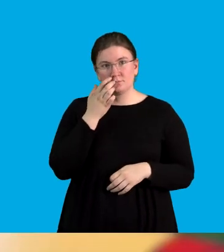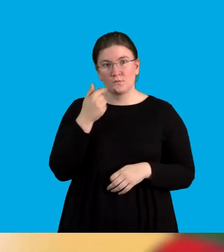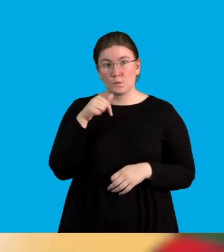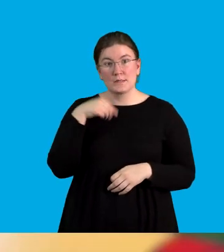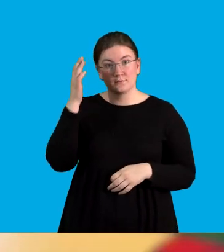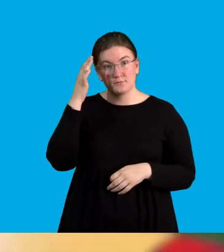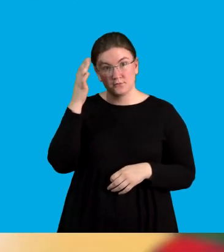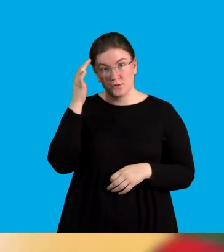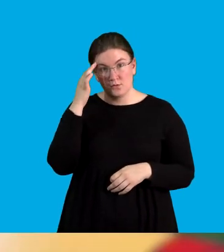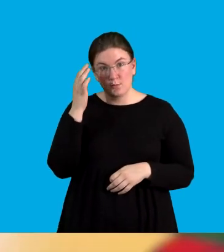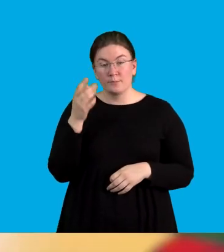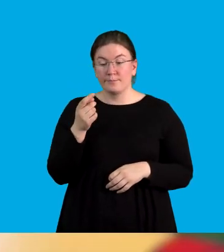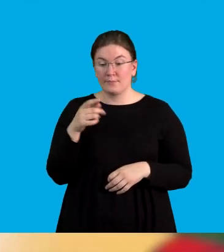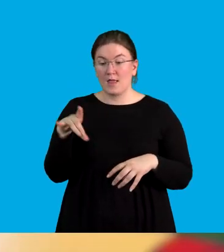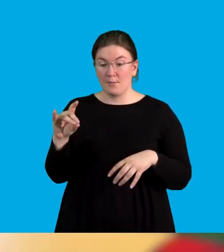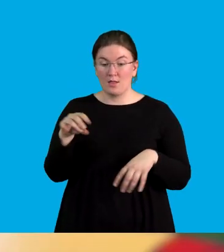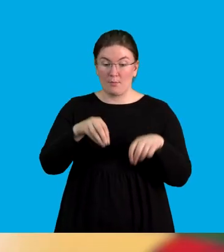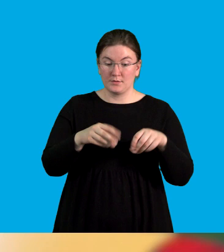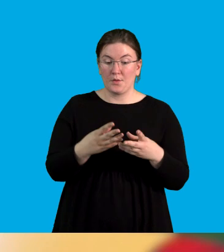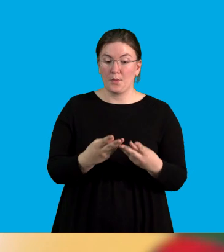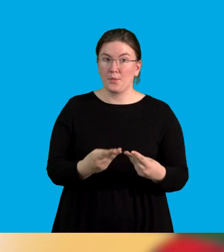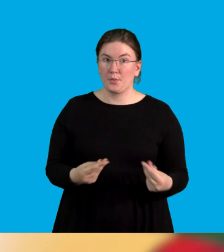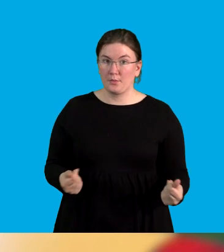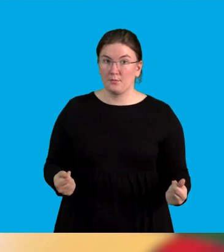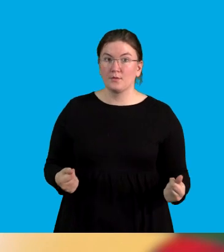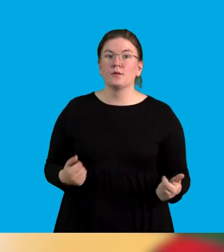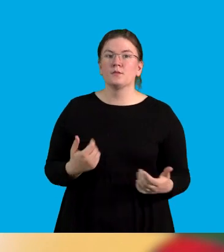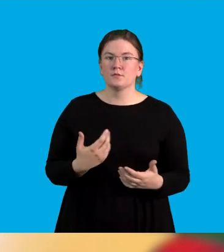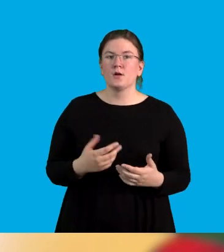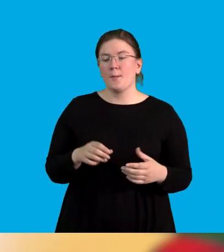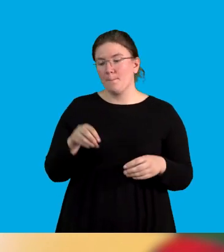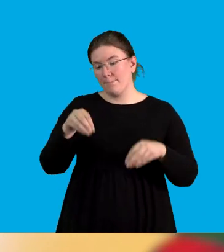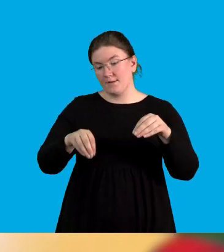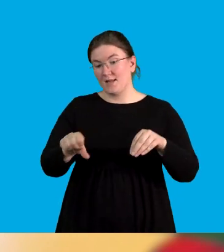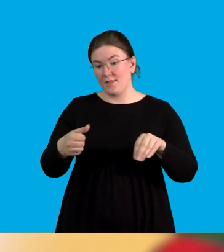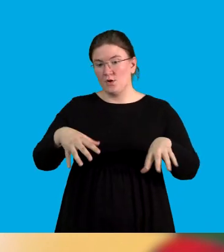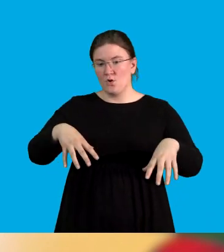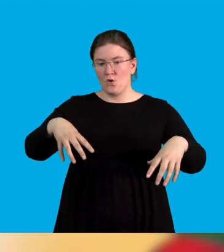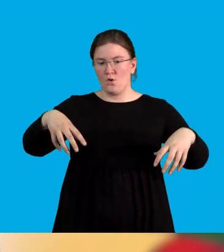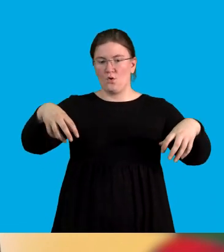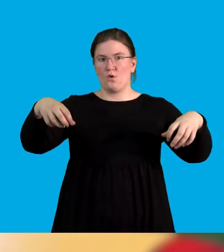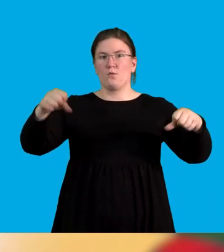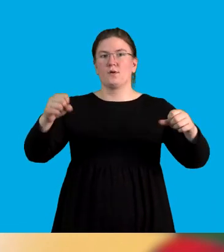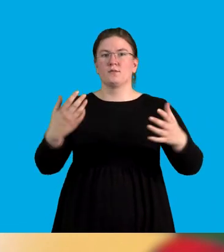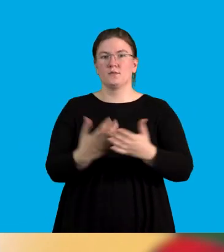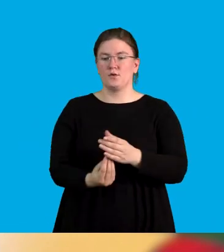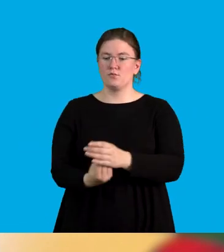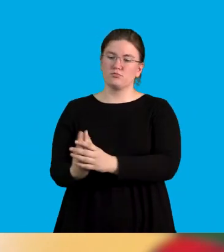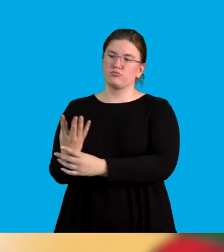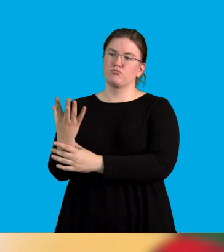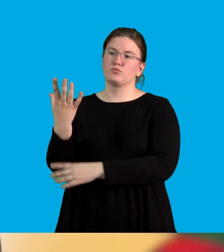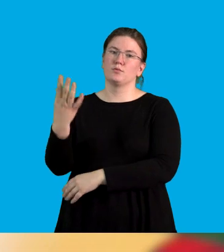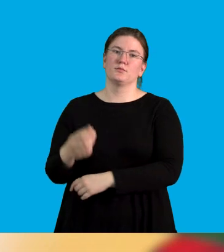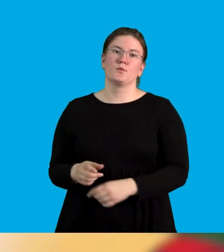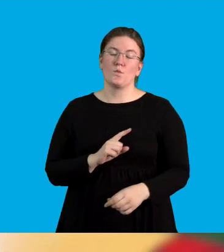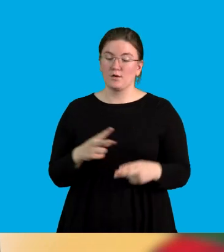once these are broken down into the soil, they can be taken up by the plants and provide the